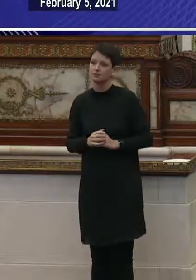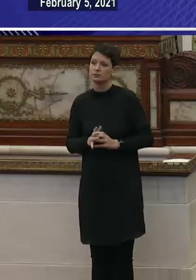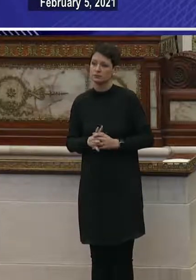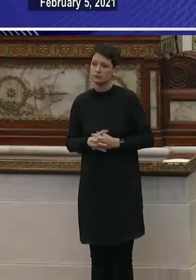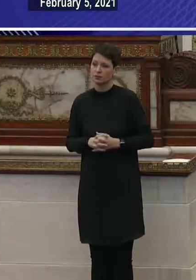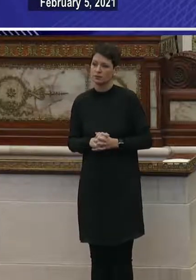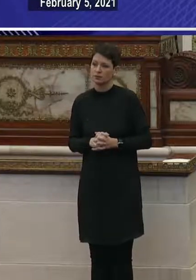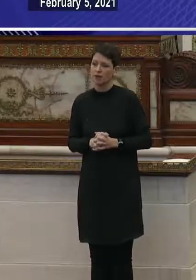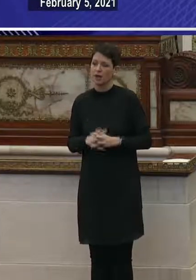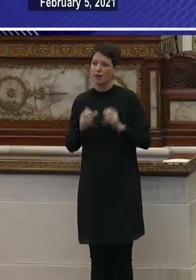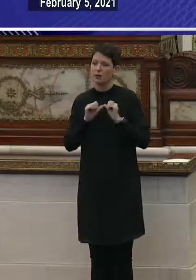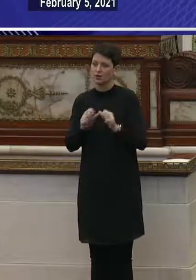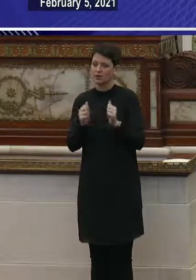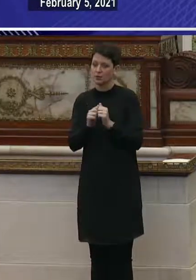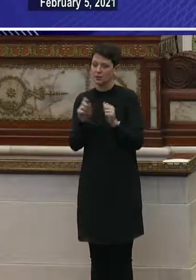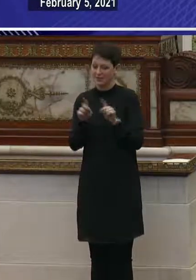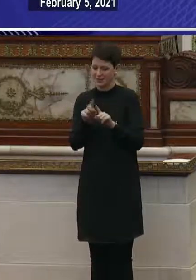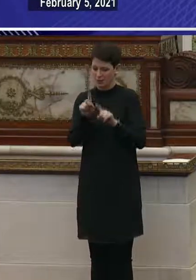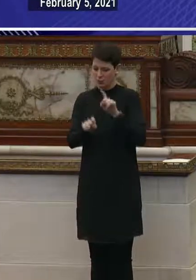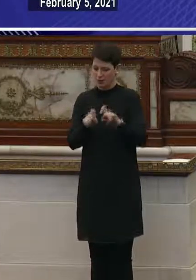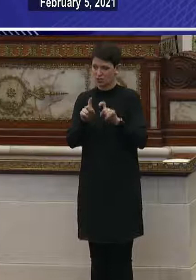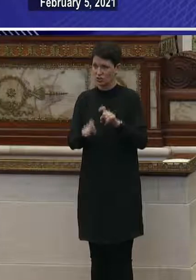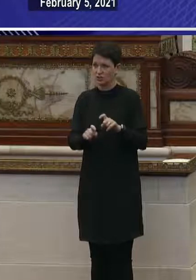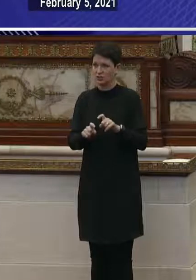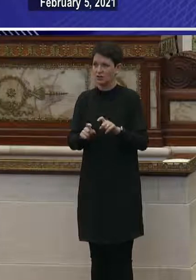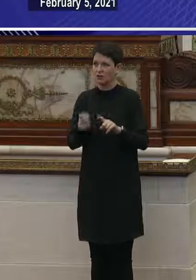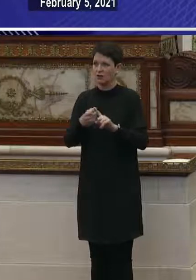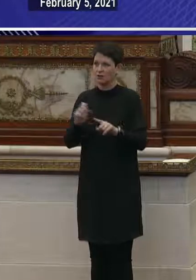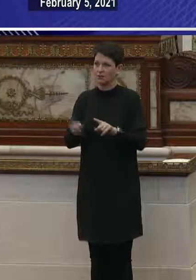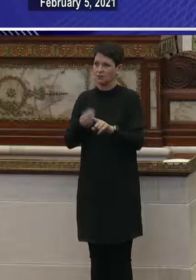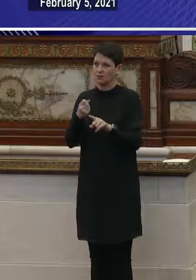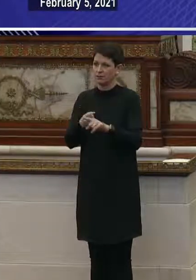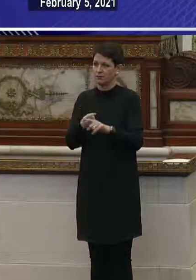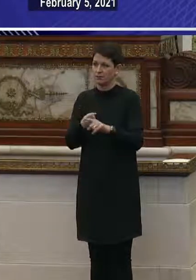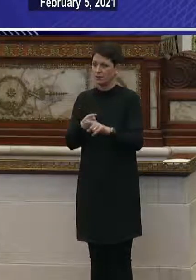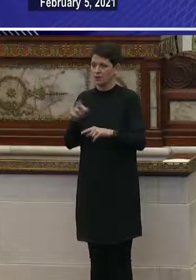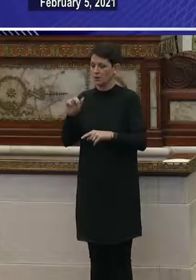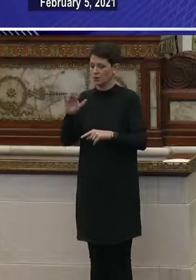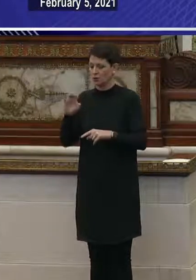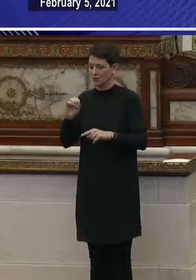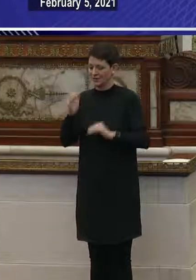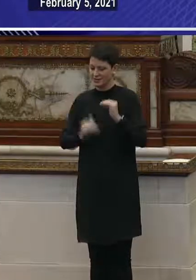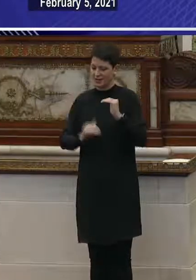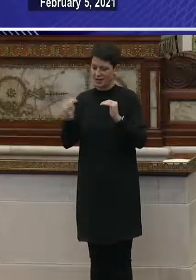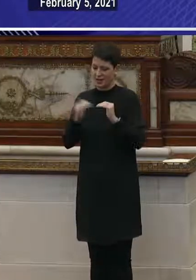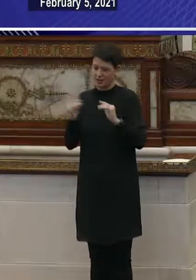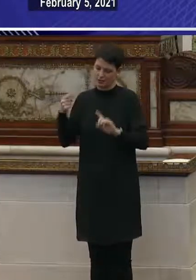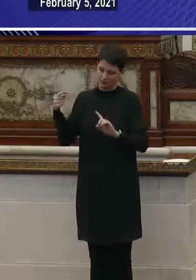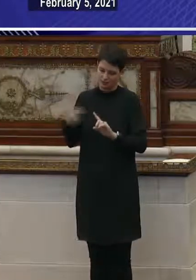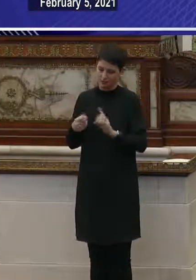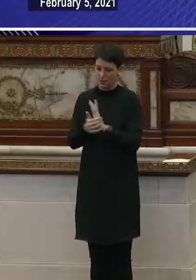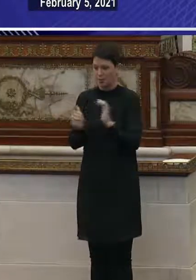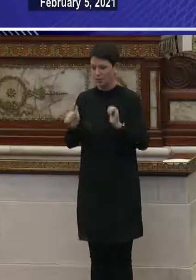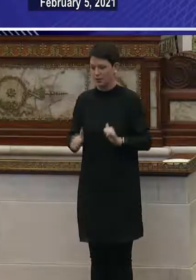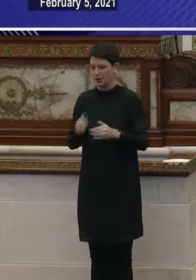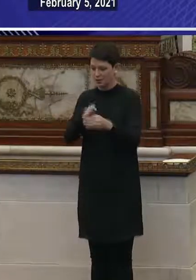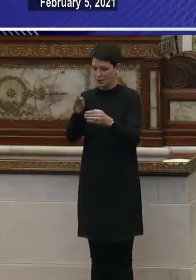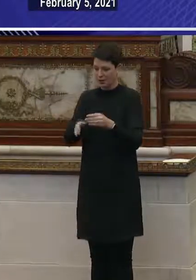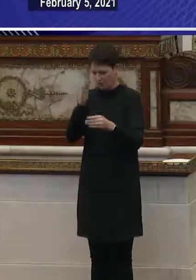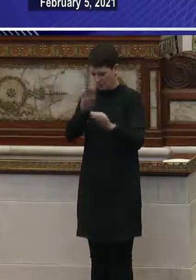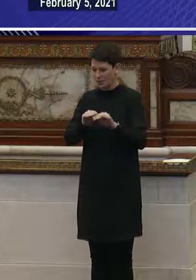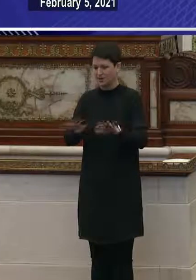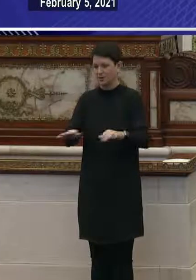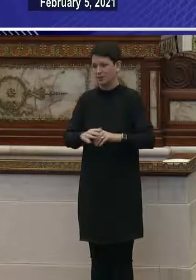I'll continue on with this line of questioning. From the outset, centralizing race and equity has been core to our ability to end this